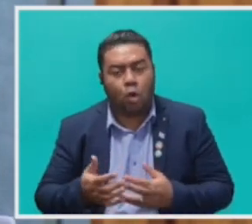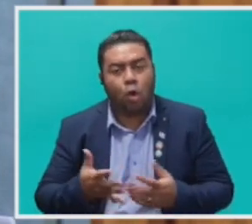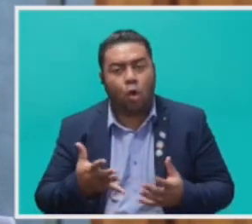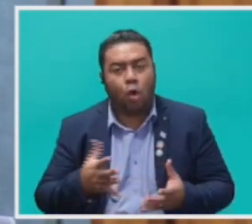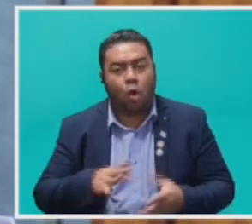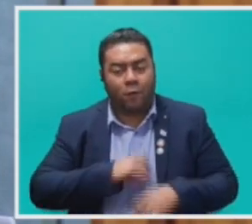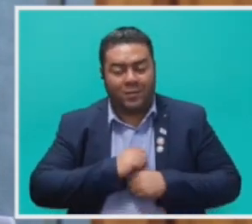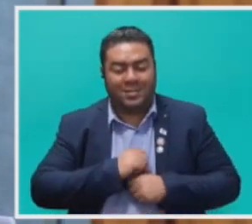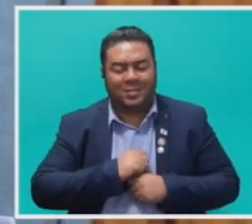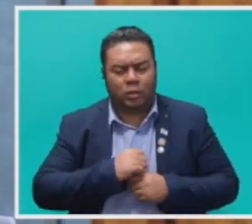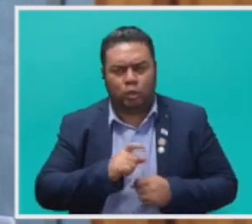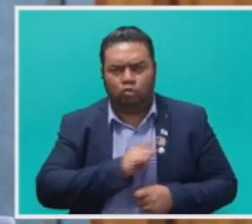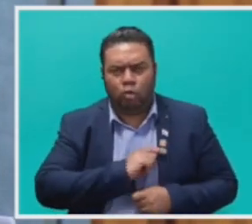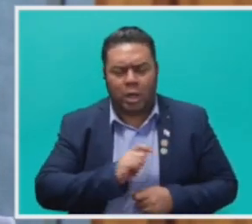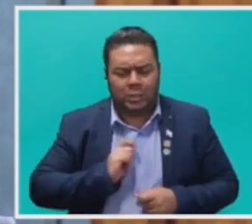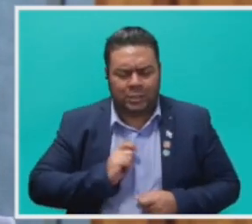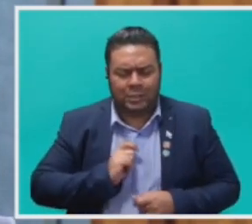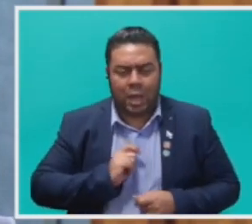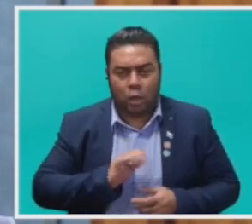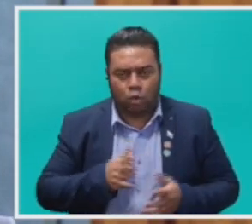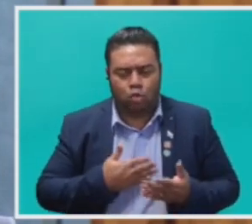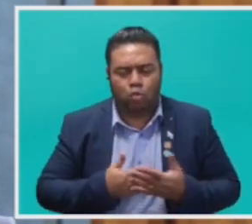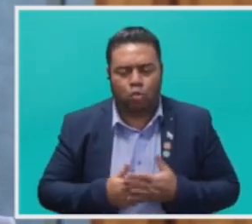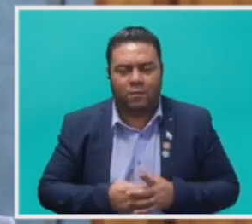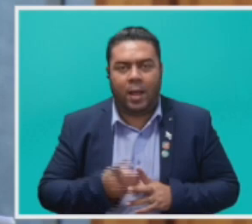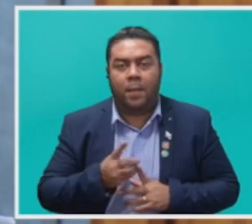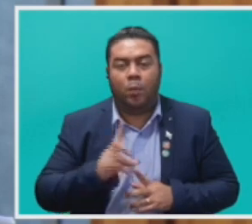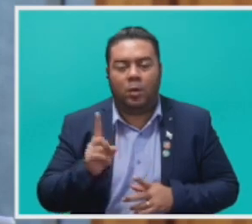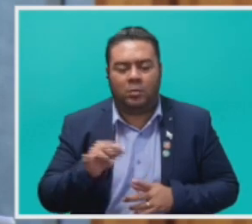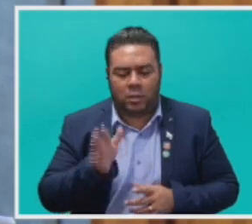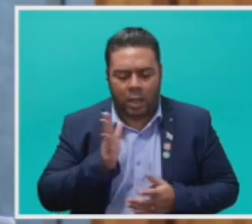trust, and to develop empathy, Mr. Speaker.